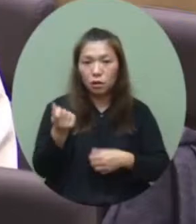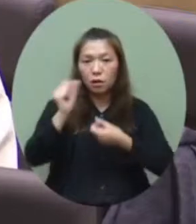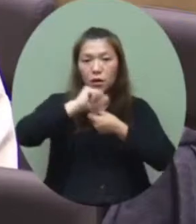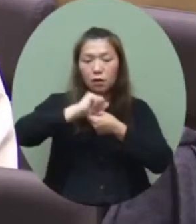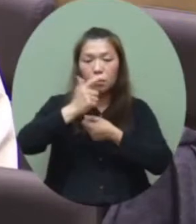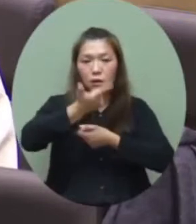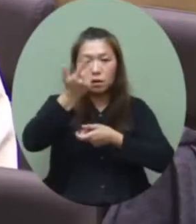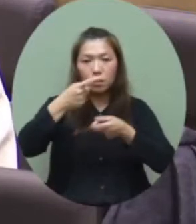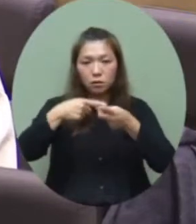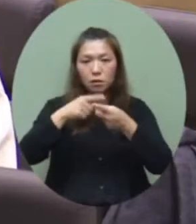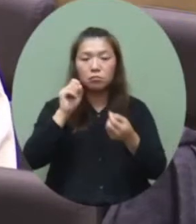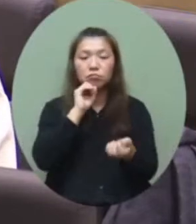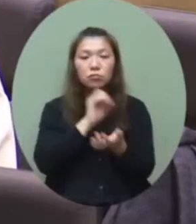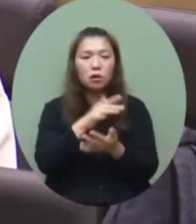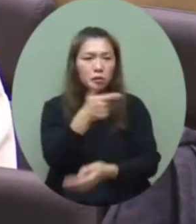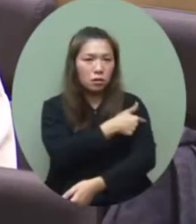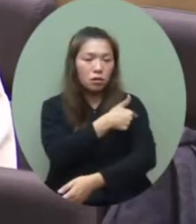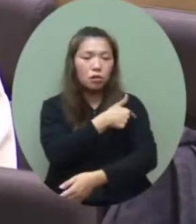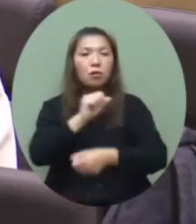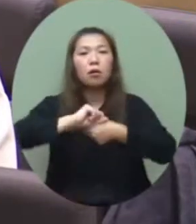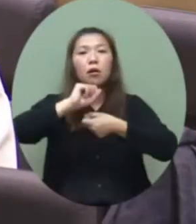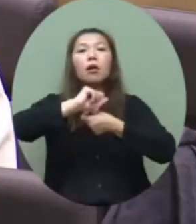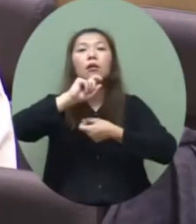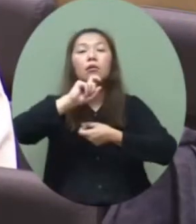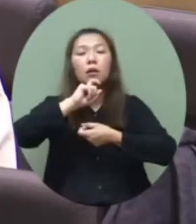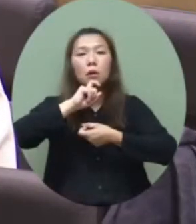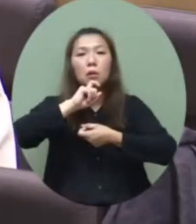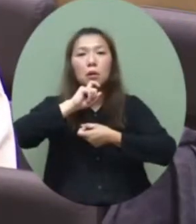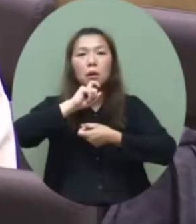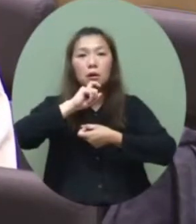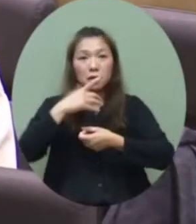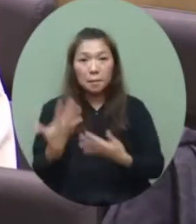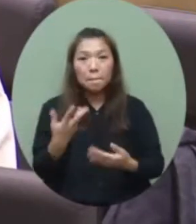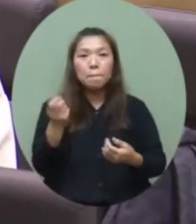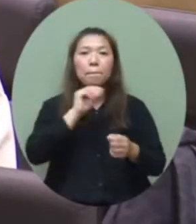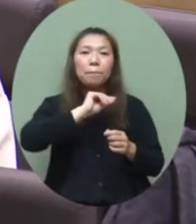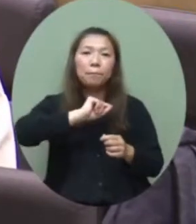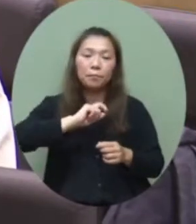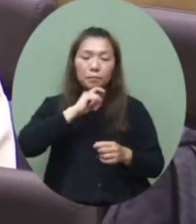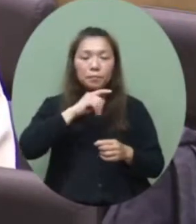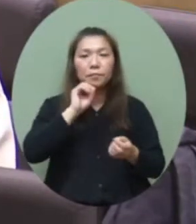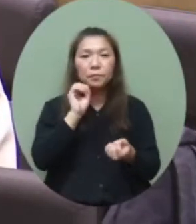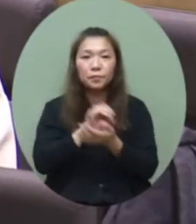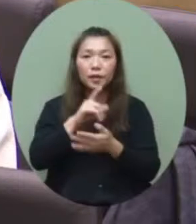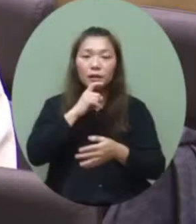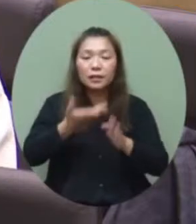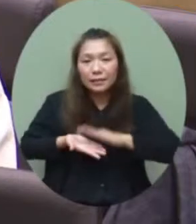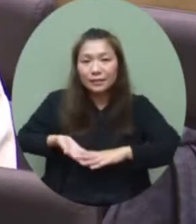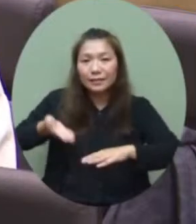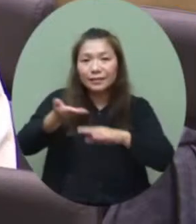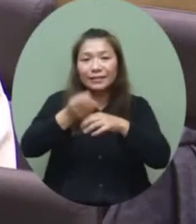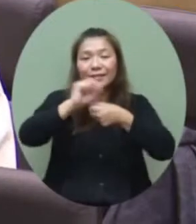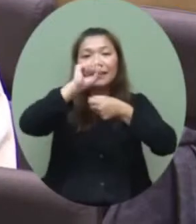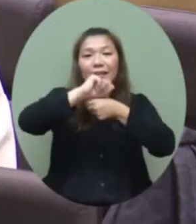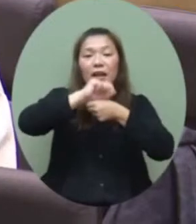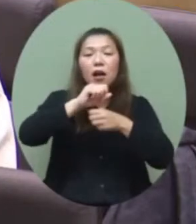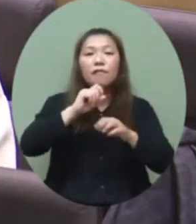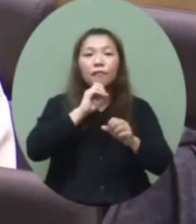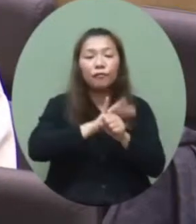the centers? Dr. Zhang, you mentioned that the number of infections and